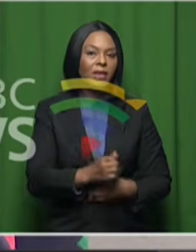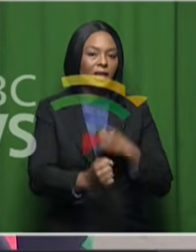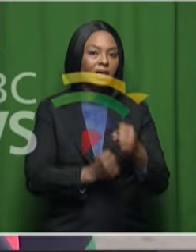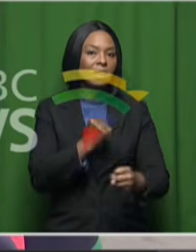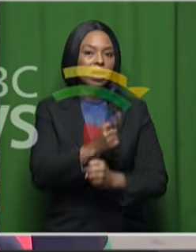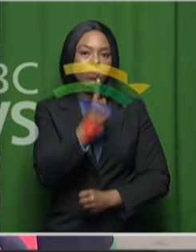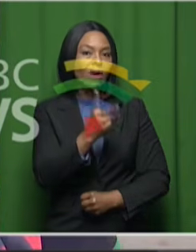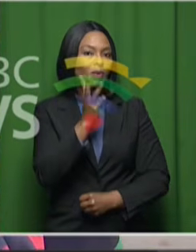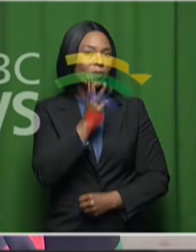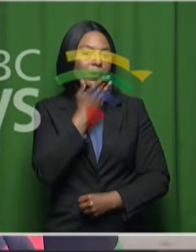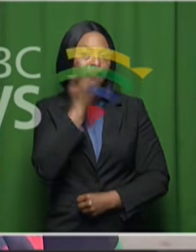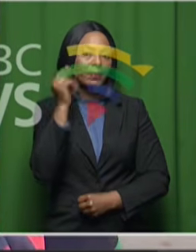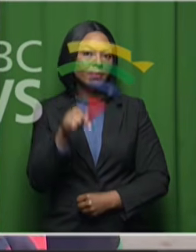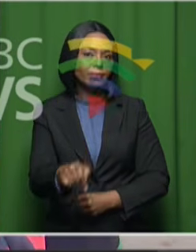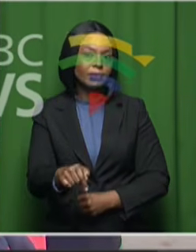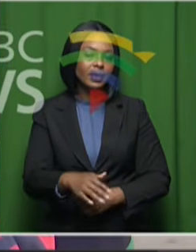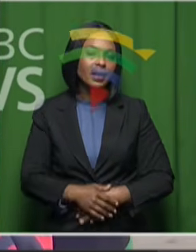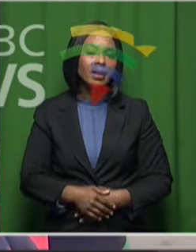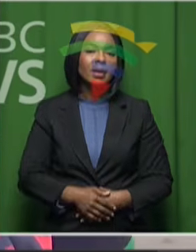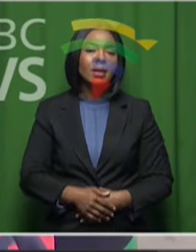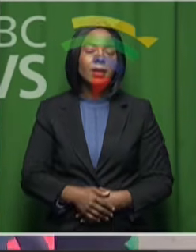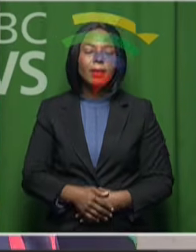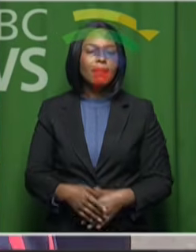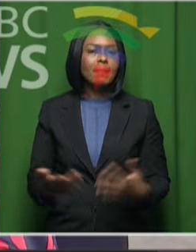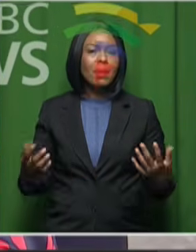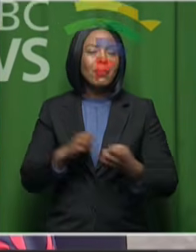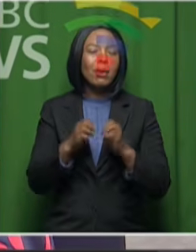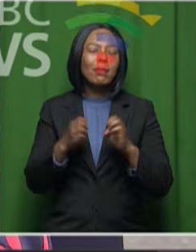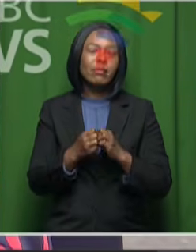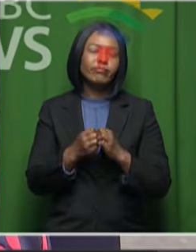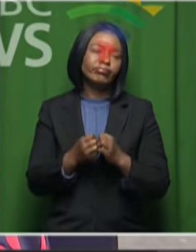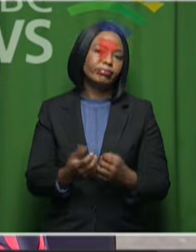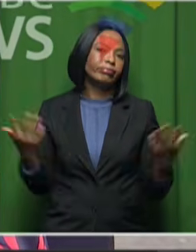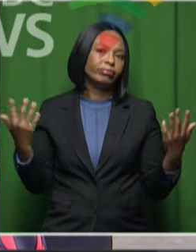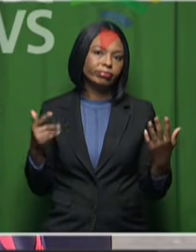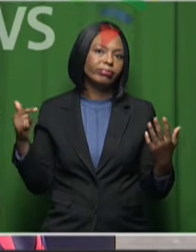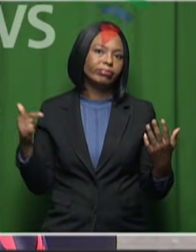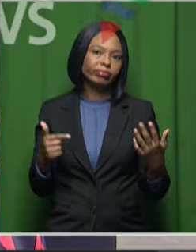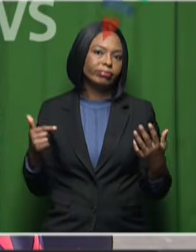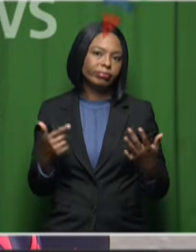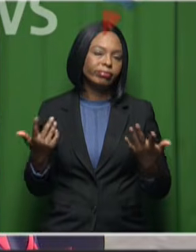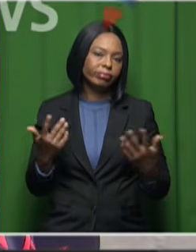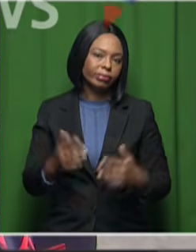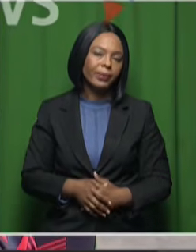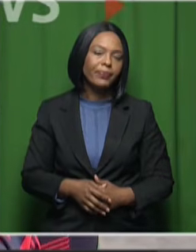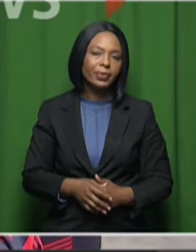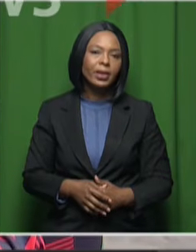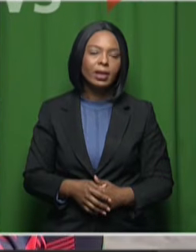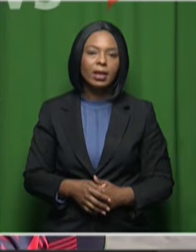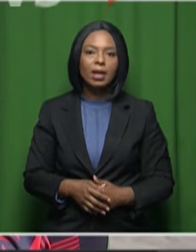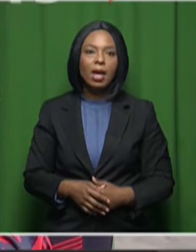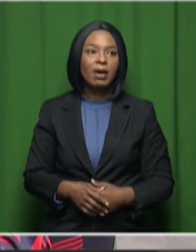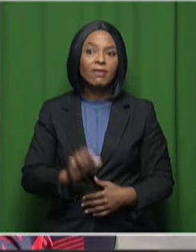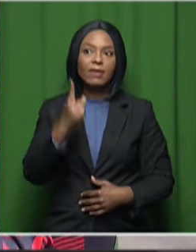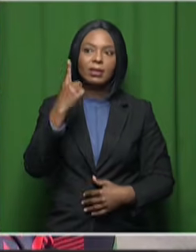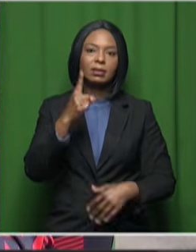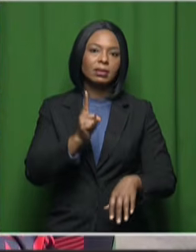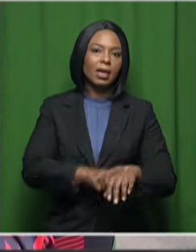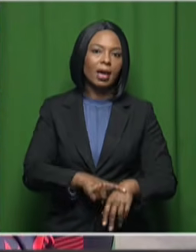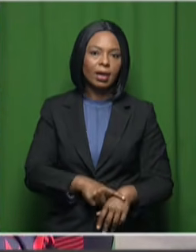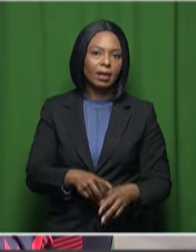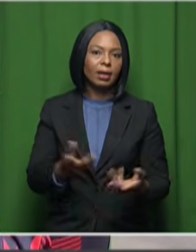water. And then we have a lot of a problem with water here in Hammanskraal. And it's not the first time we